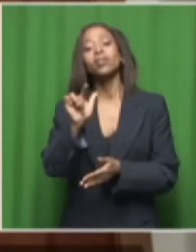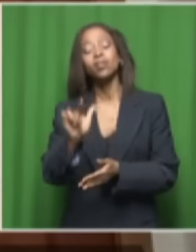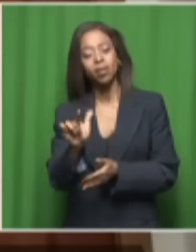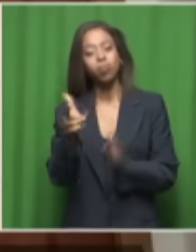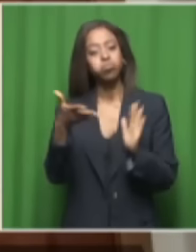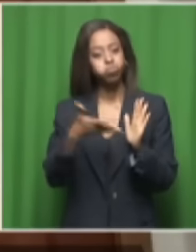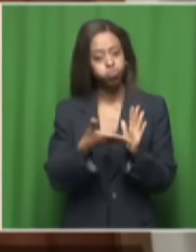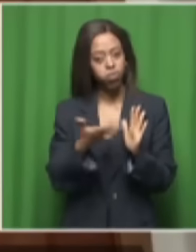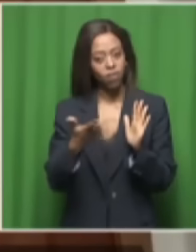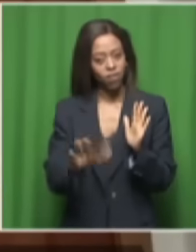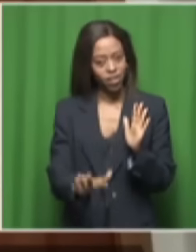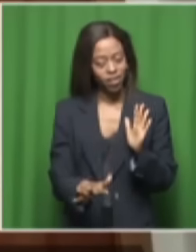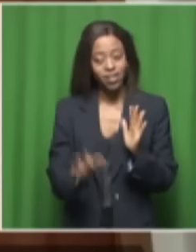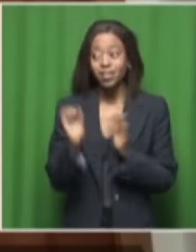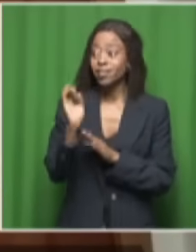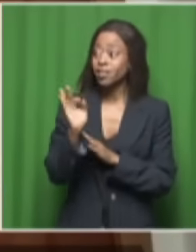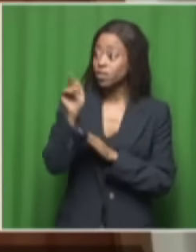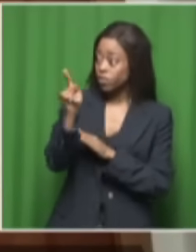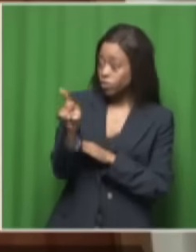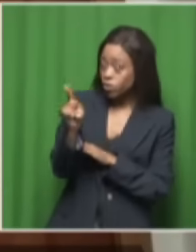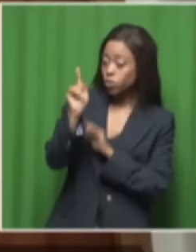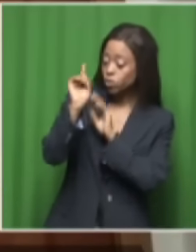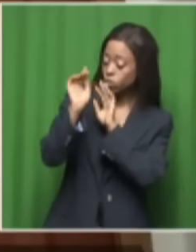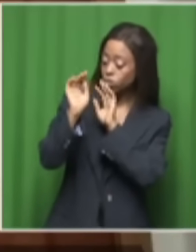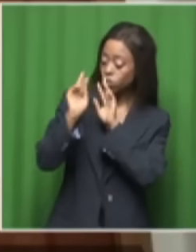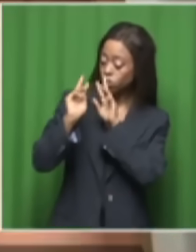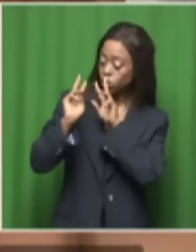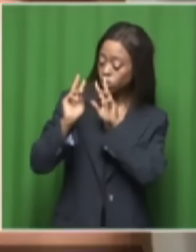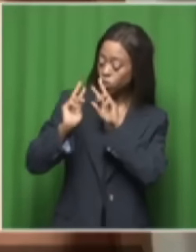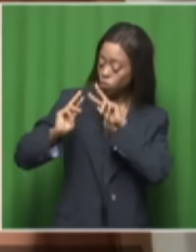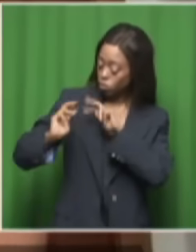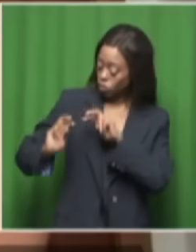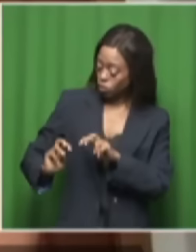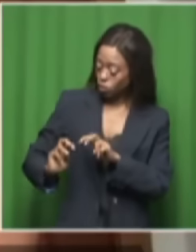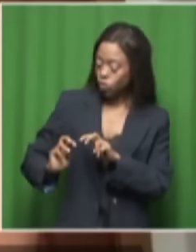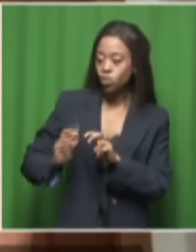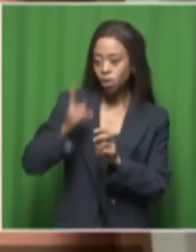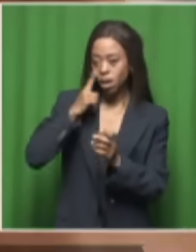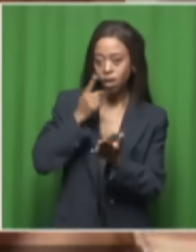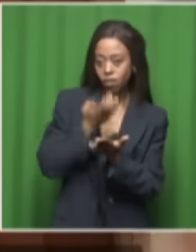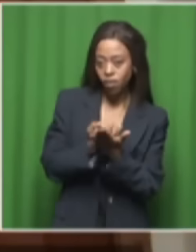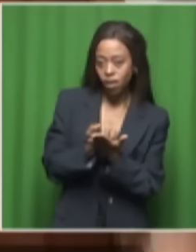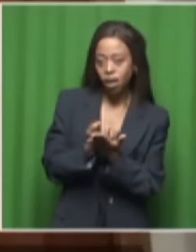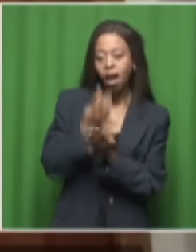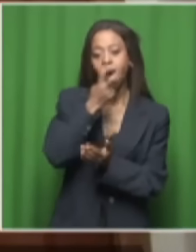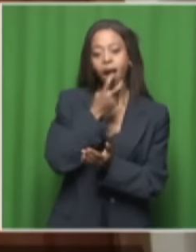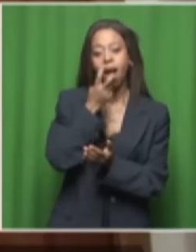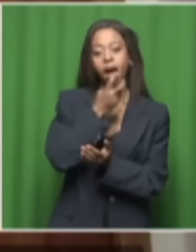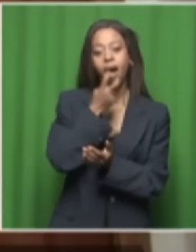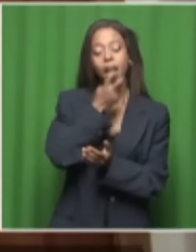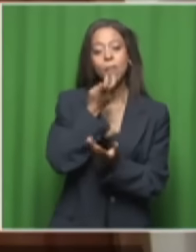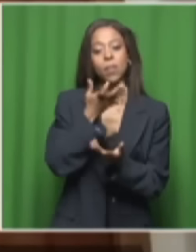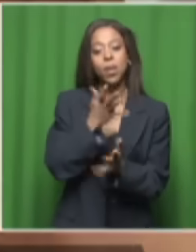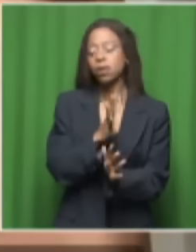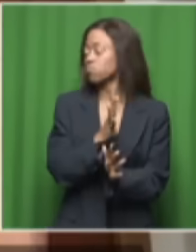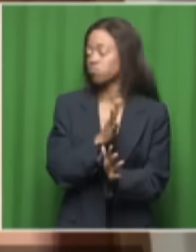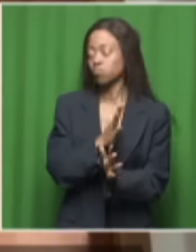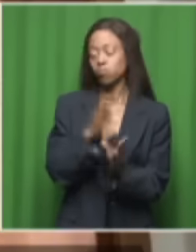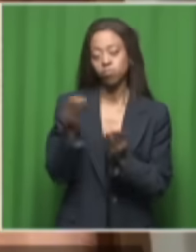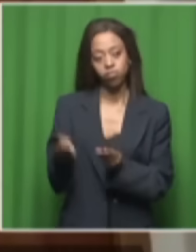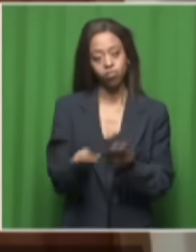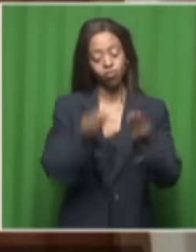1967. So if you look at the evidence that has been submitted, not just the oral arguments that were made,